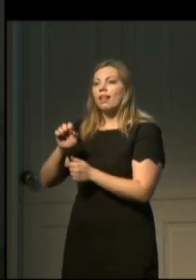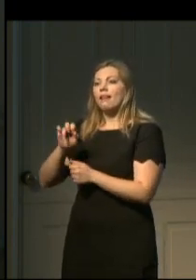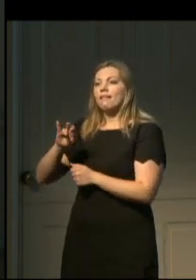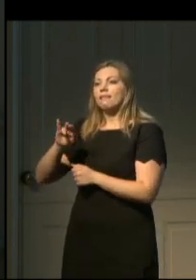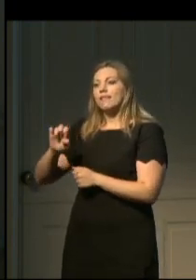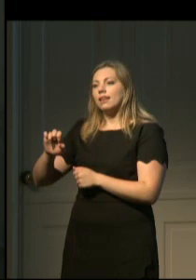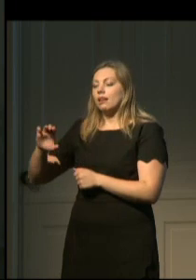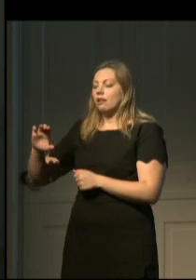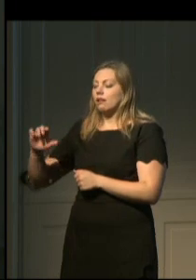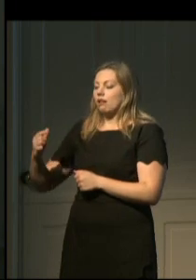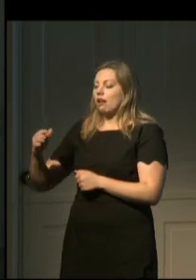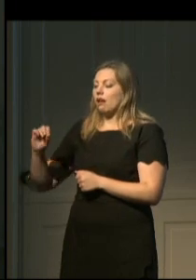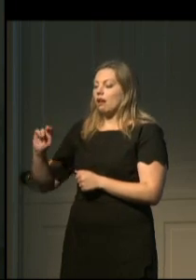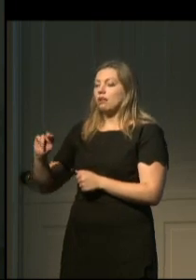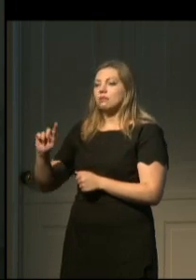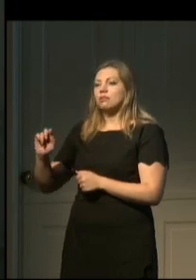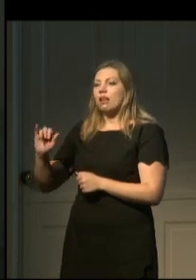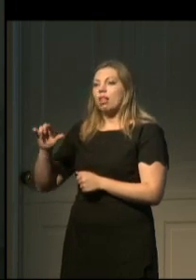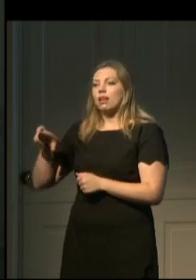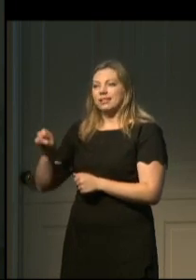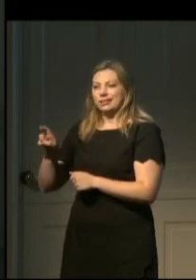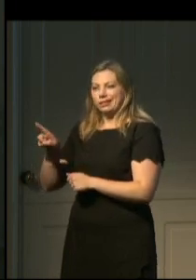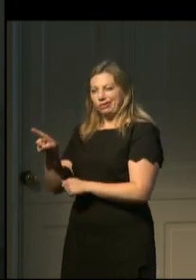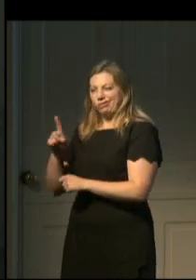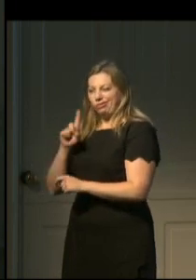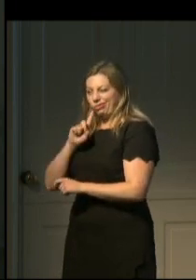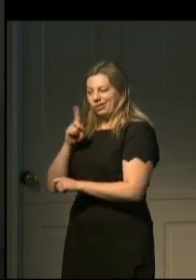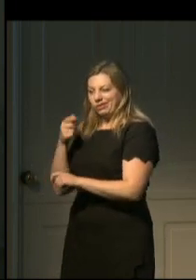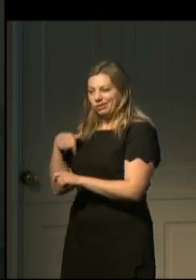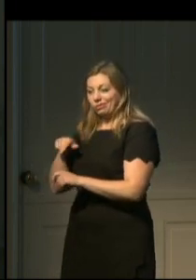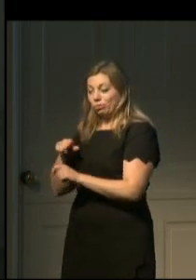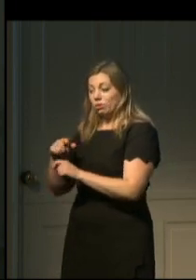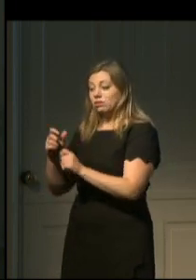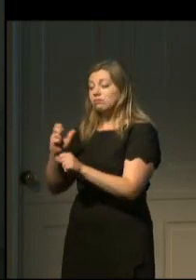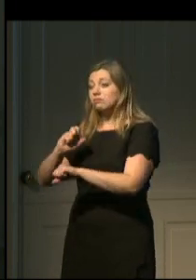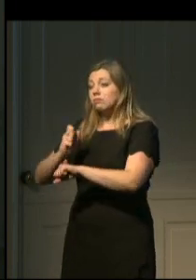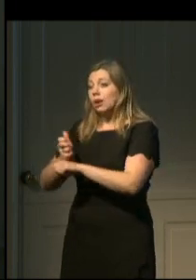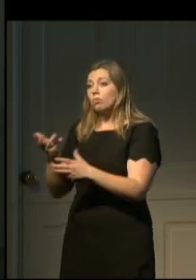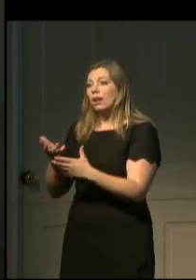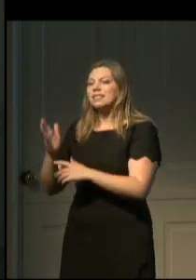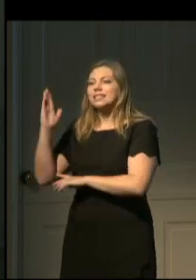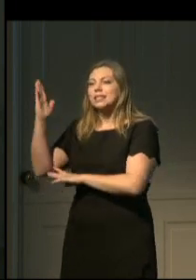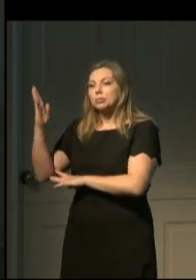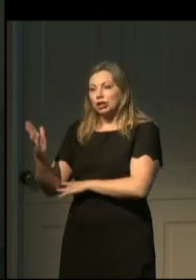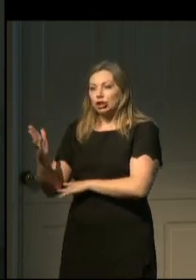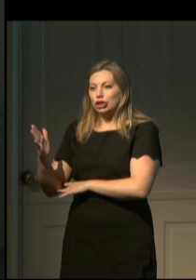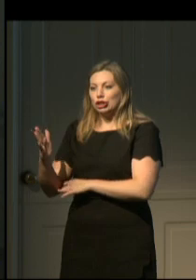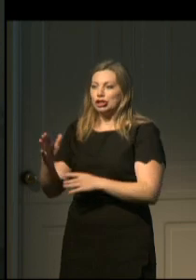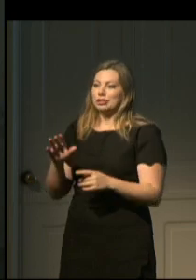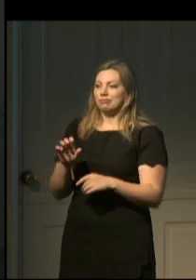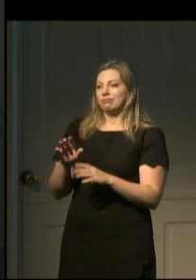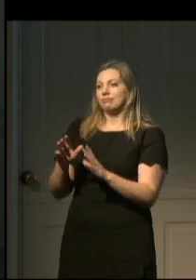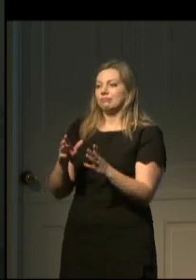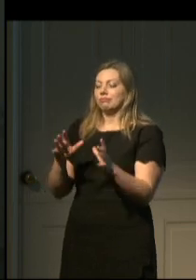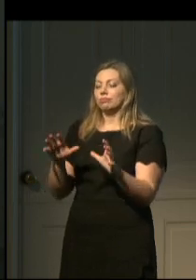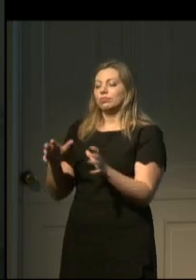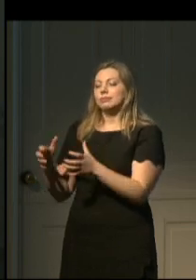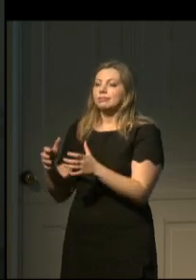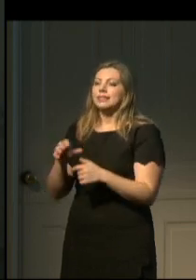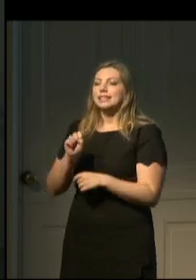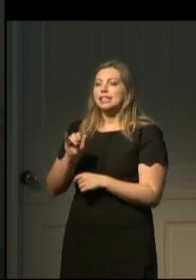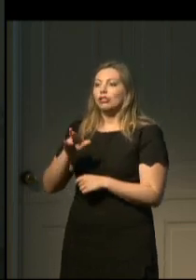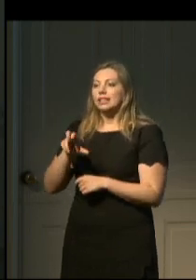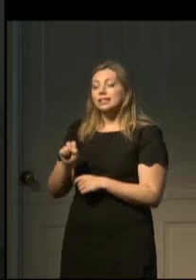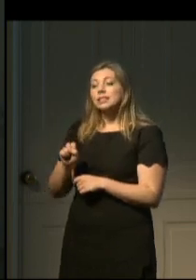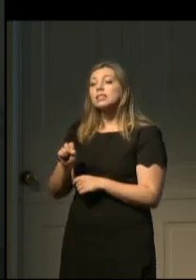leading the effort, has also put together a speaker series that some of you have already experienced across a